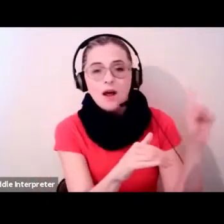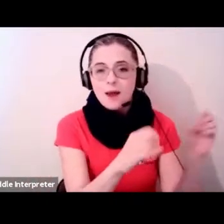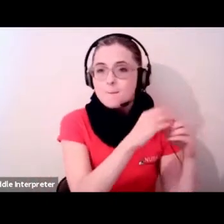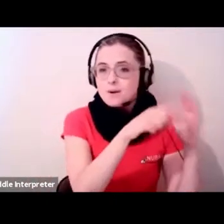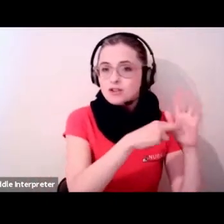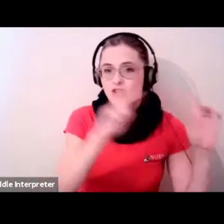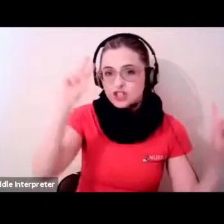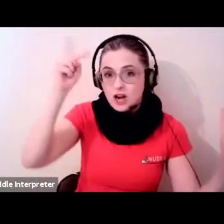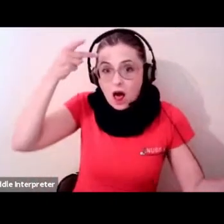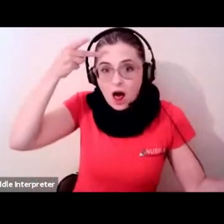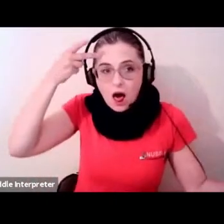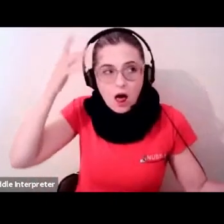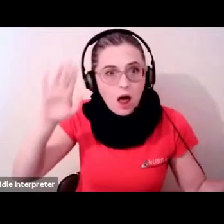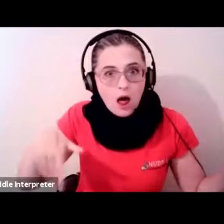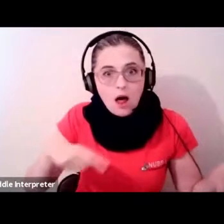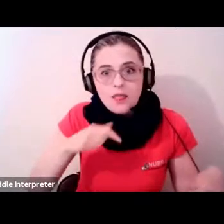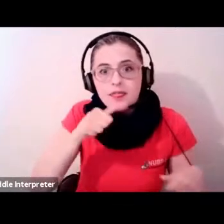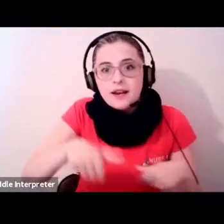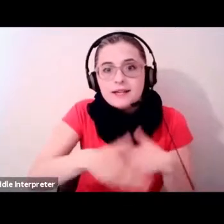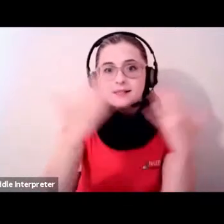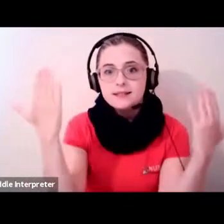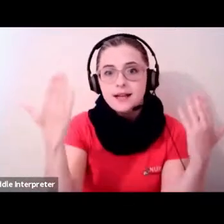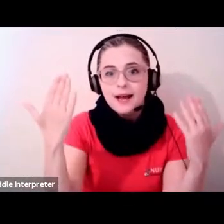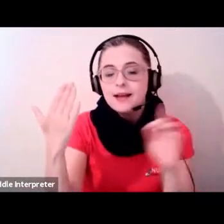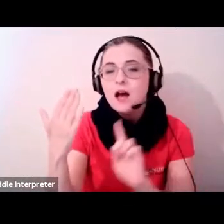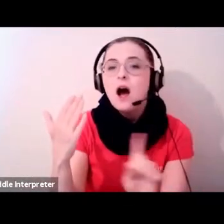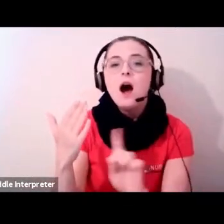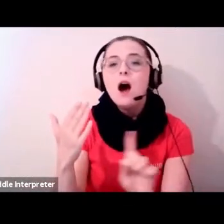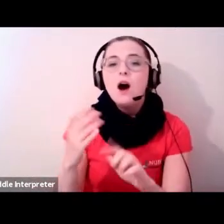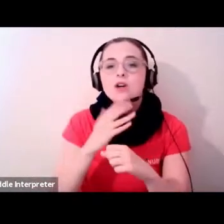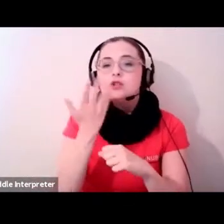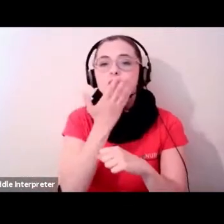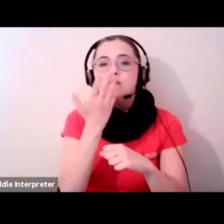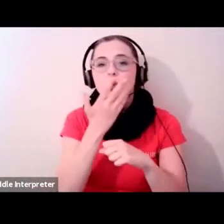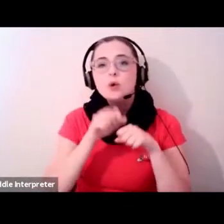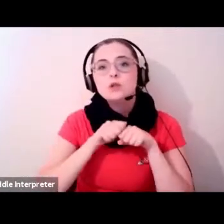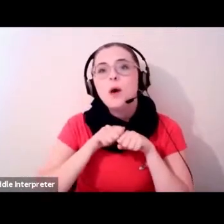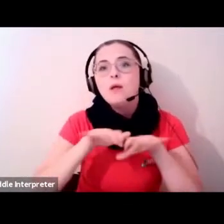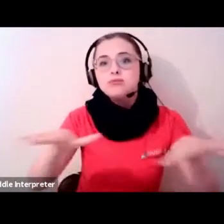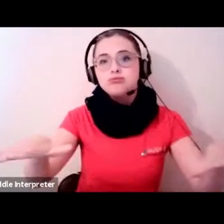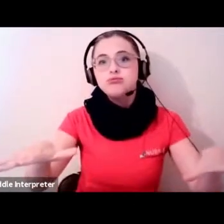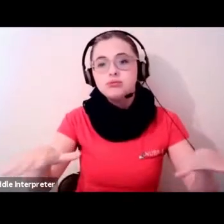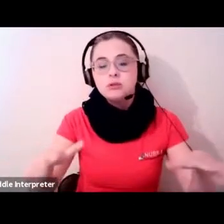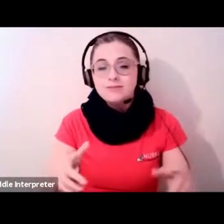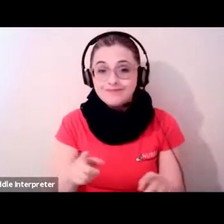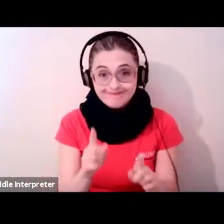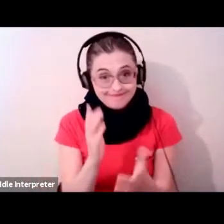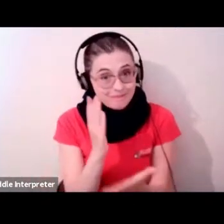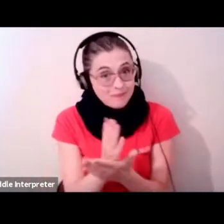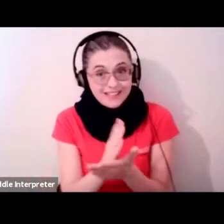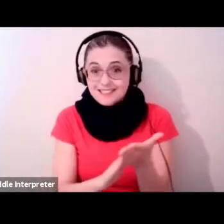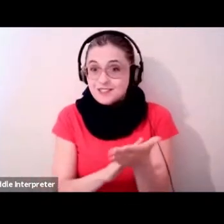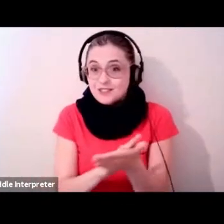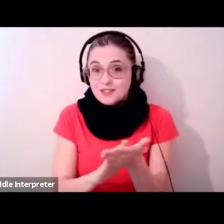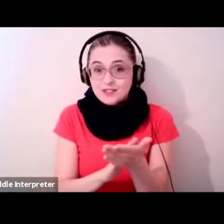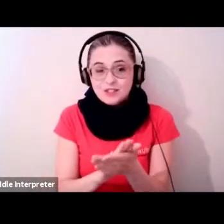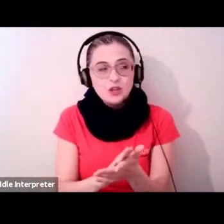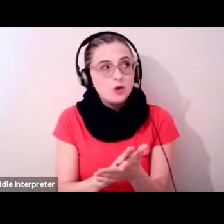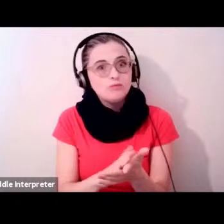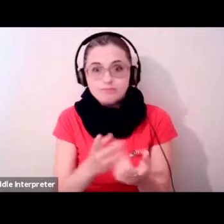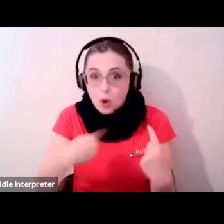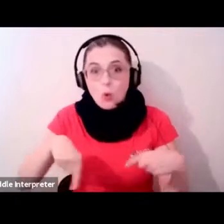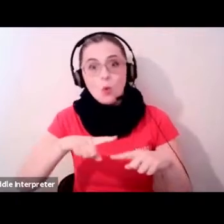our meeting to the next day saying that schools were vectors of transmission. I tell you, we made a